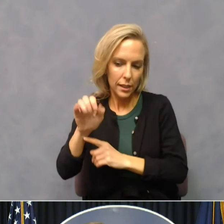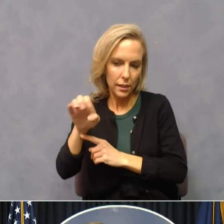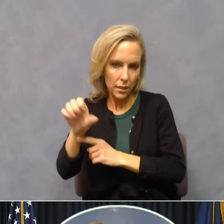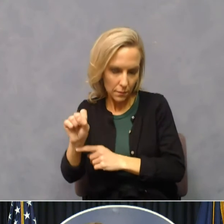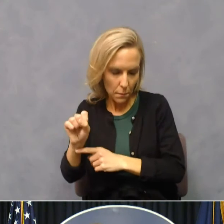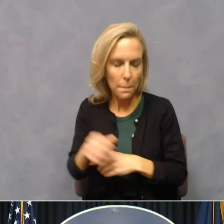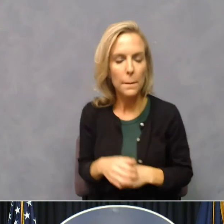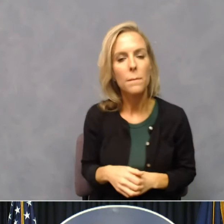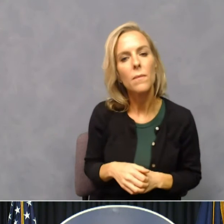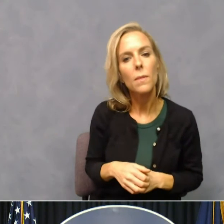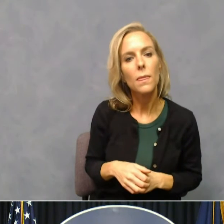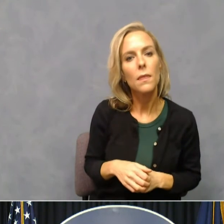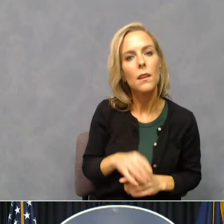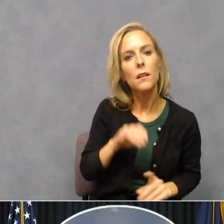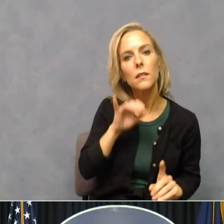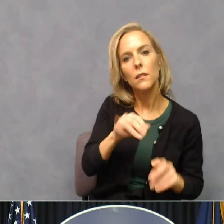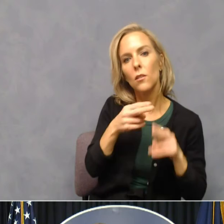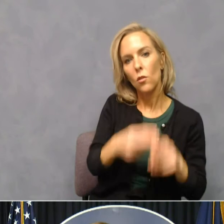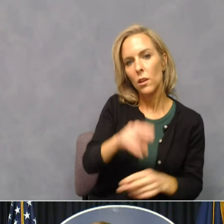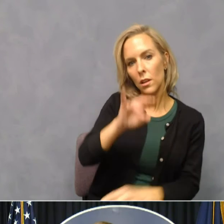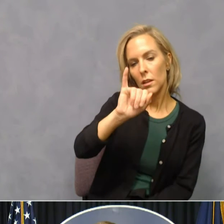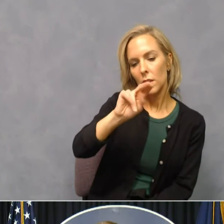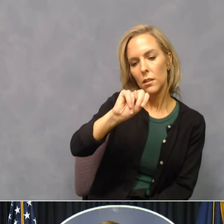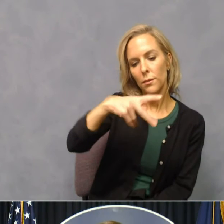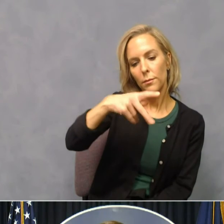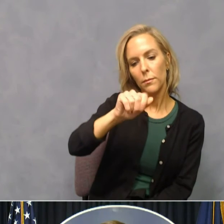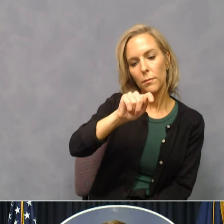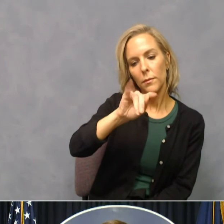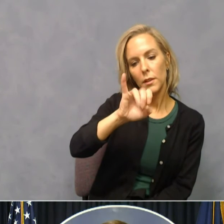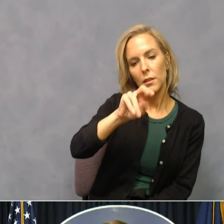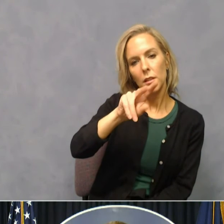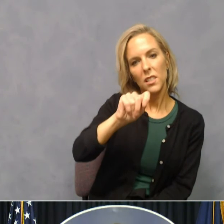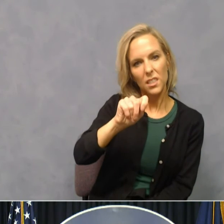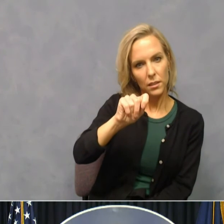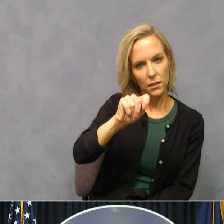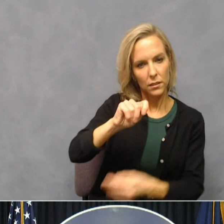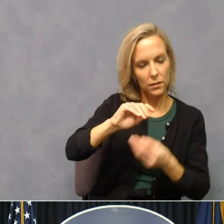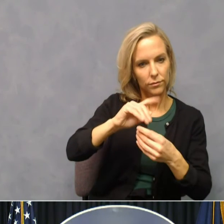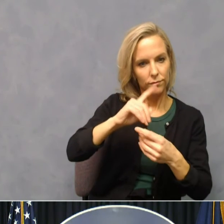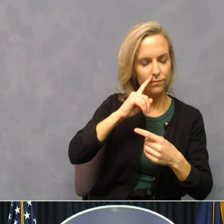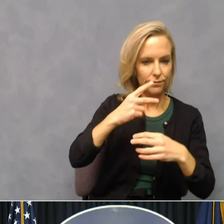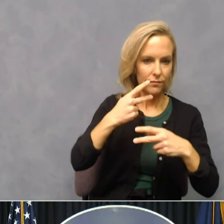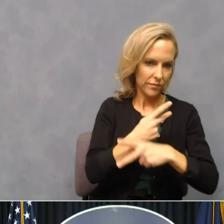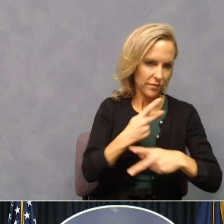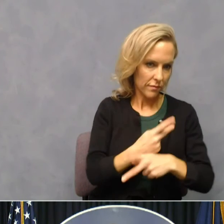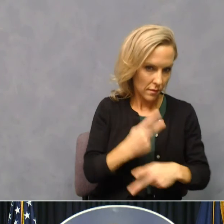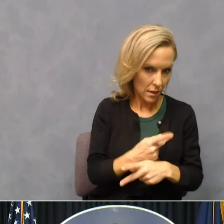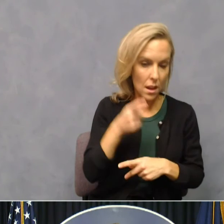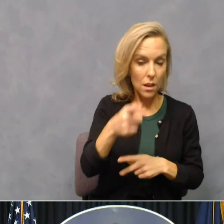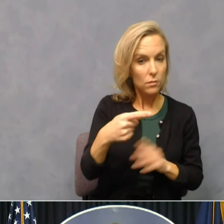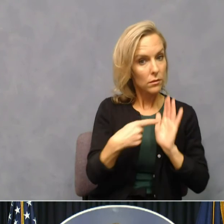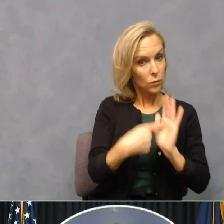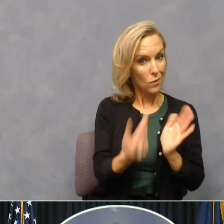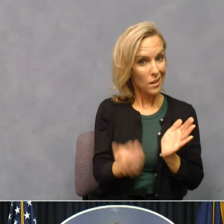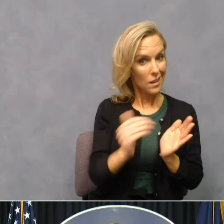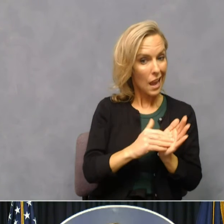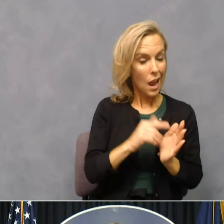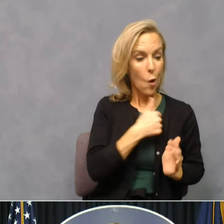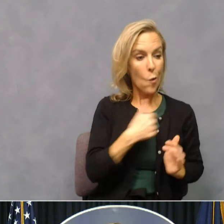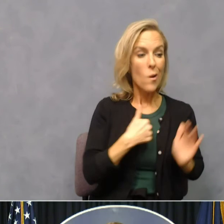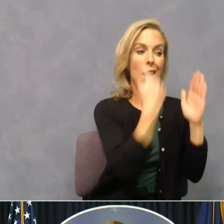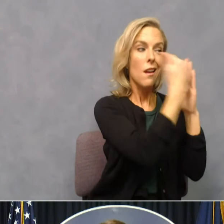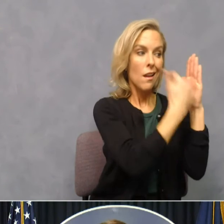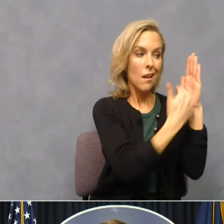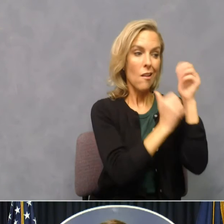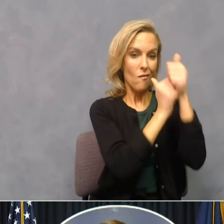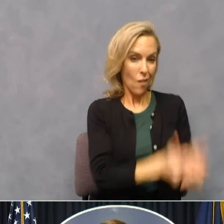inpatient census. This gives us another indication that our steps have worked. Really, starting November